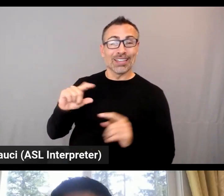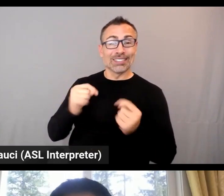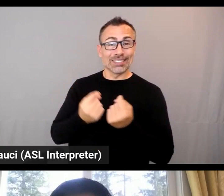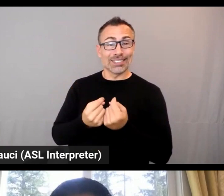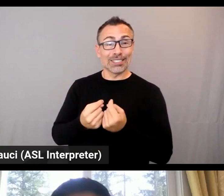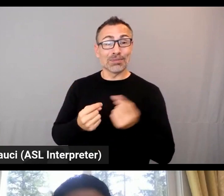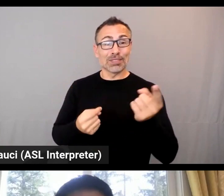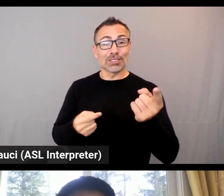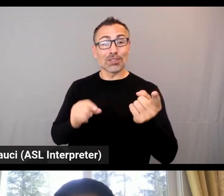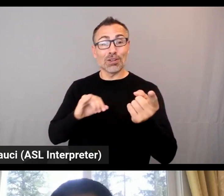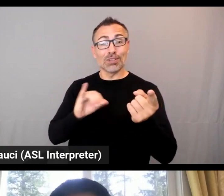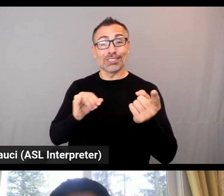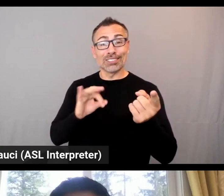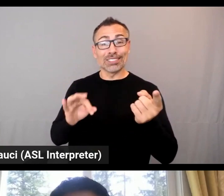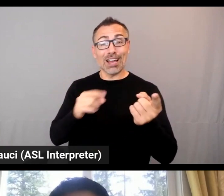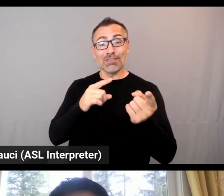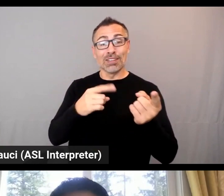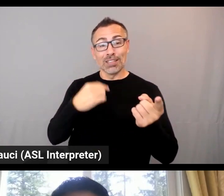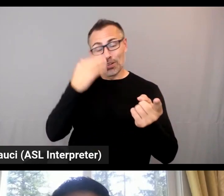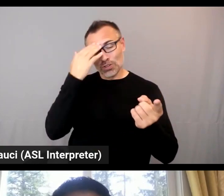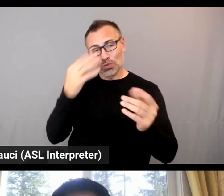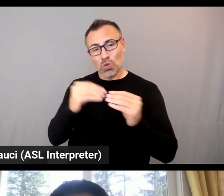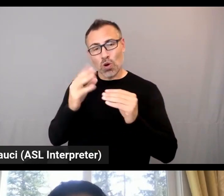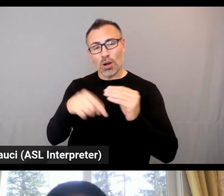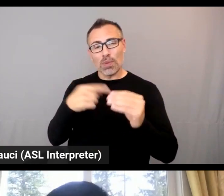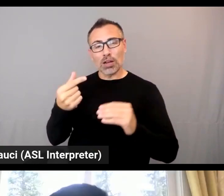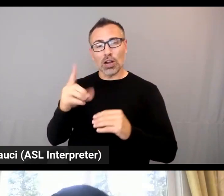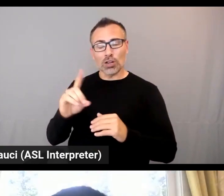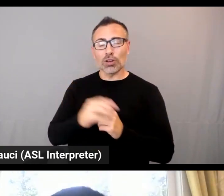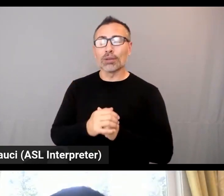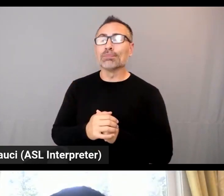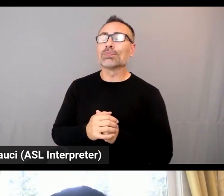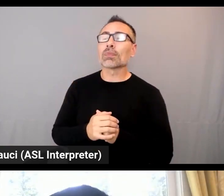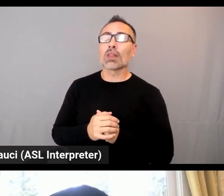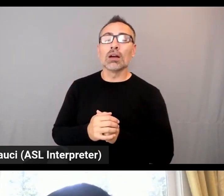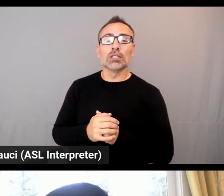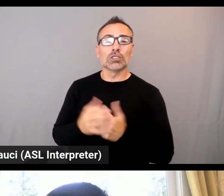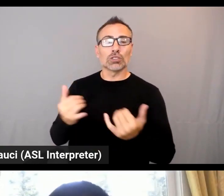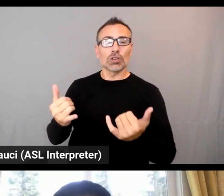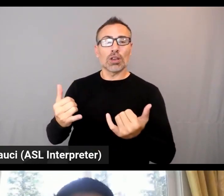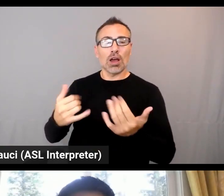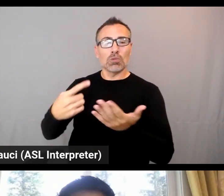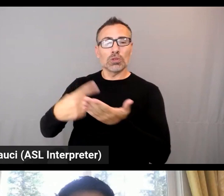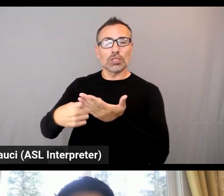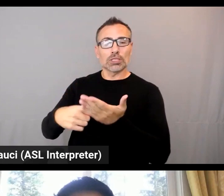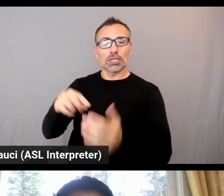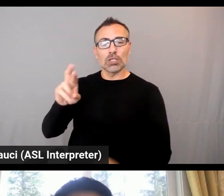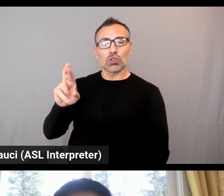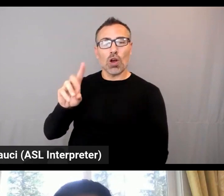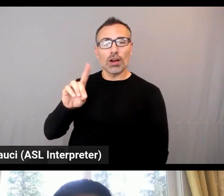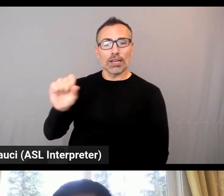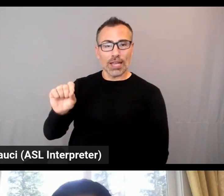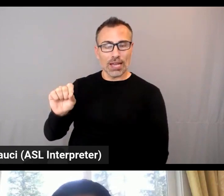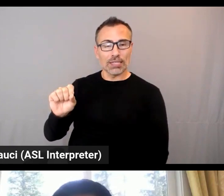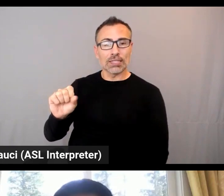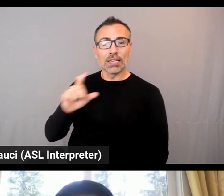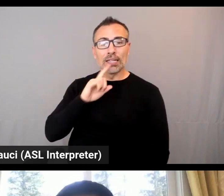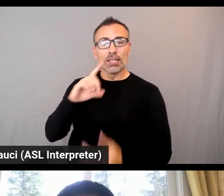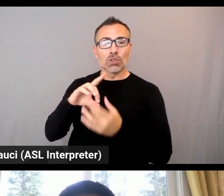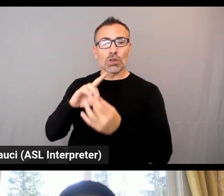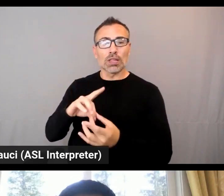about GuardDuty than me. All right, so I'll talk briefly about RDS, or Relational Database